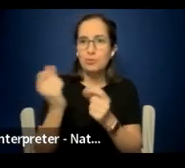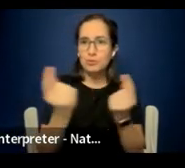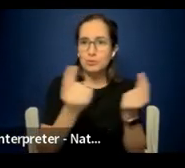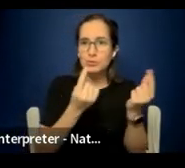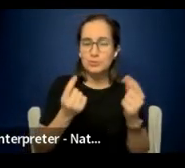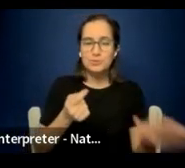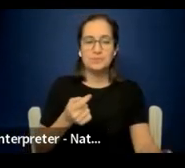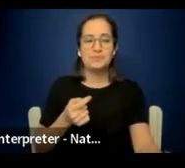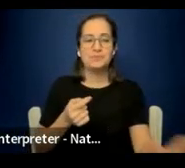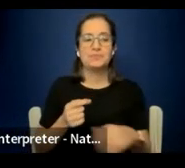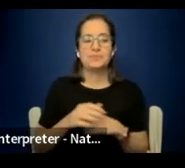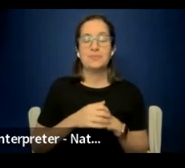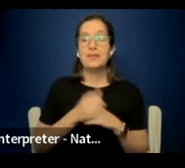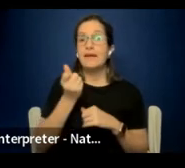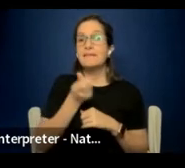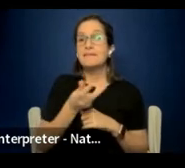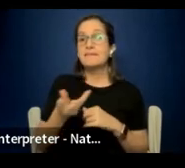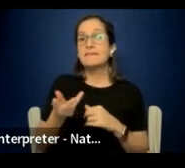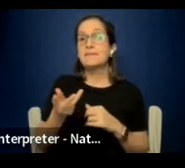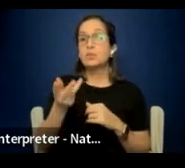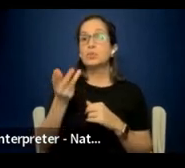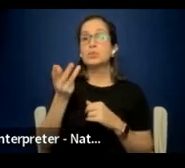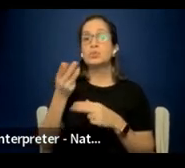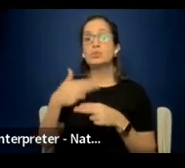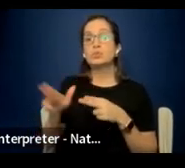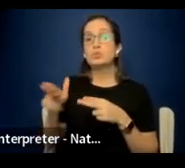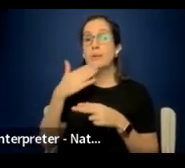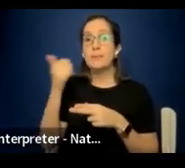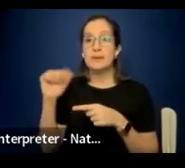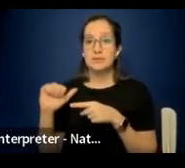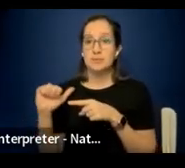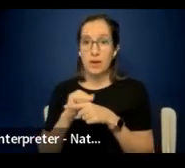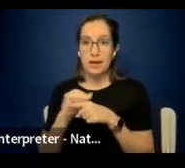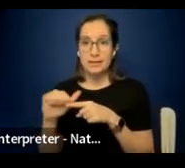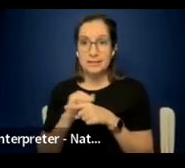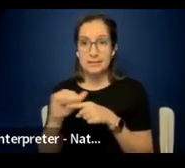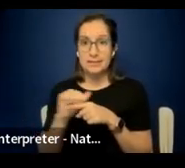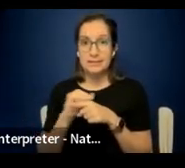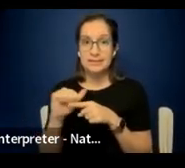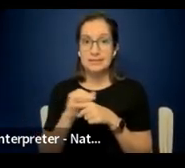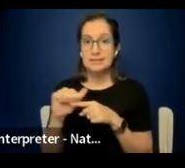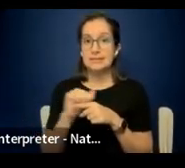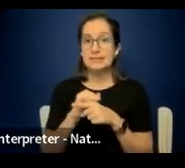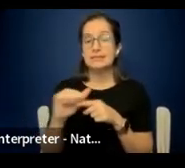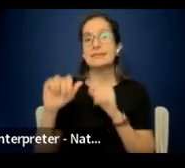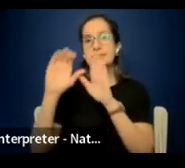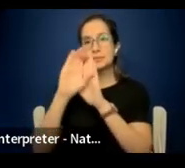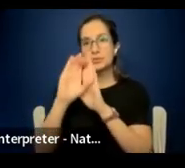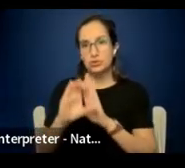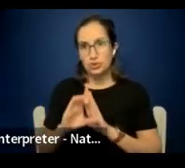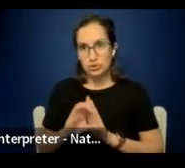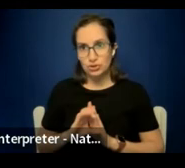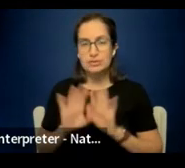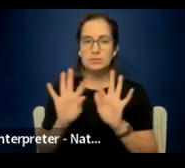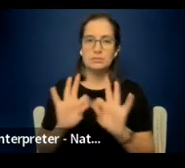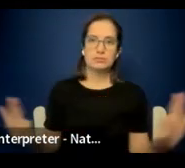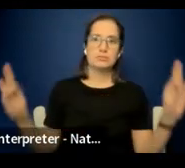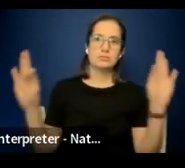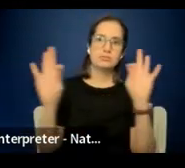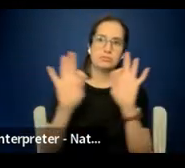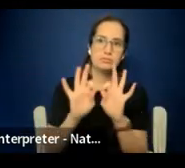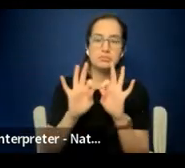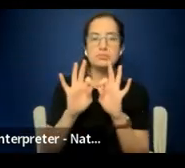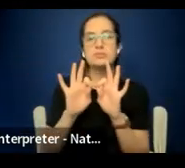few short best practices for telling sort of an effective story. Images, critical, using great images. So always